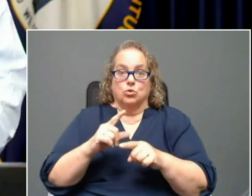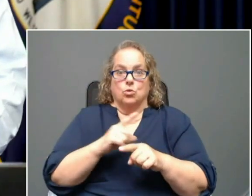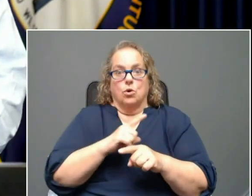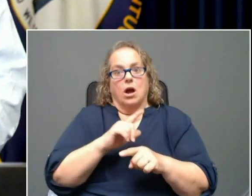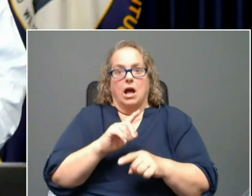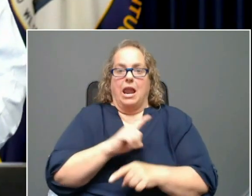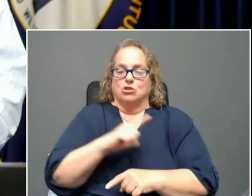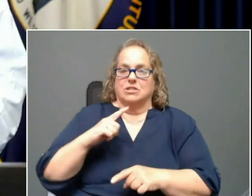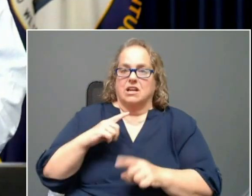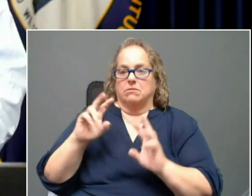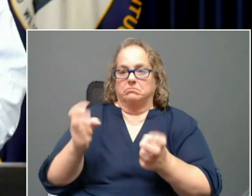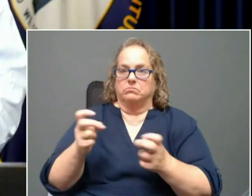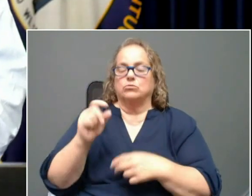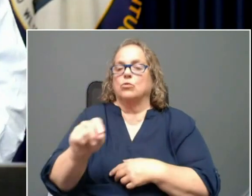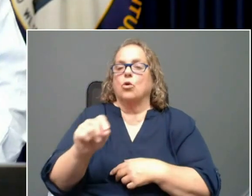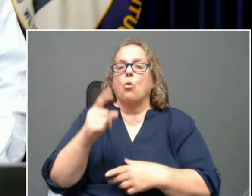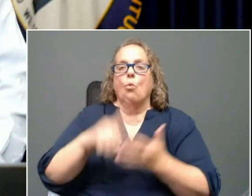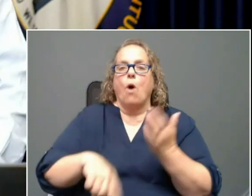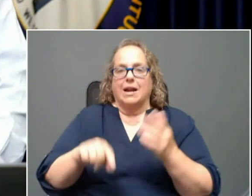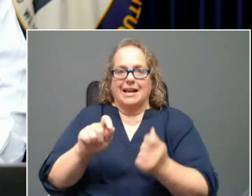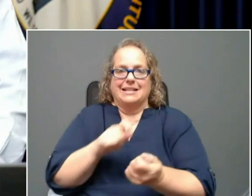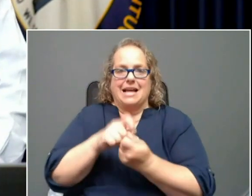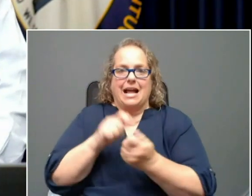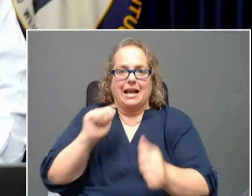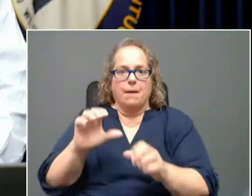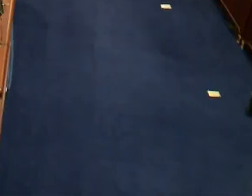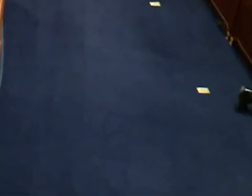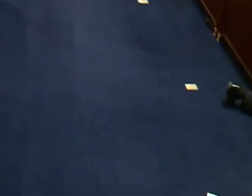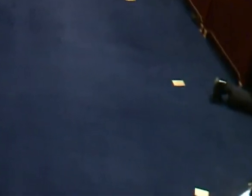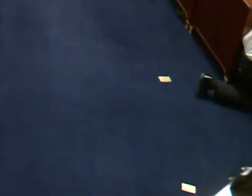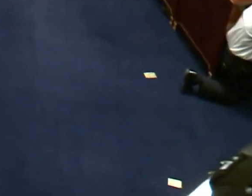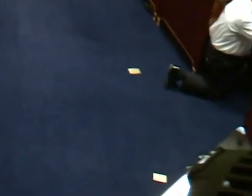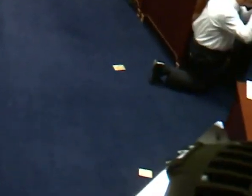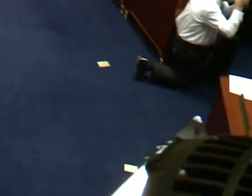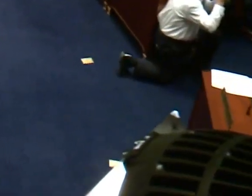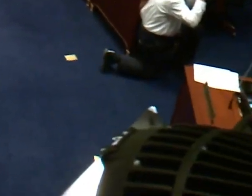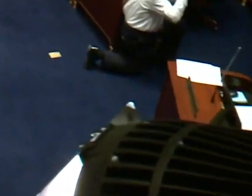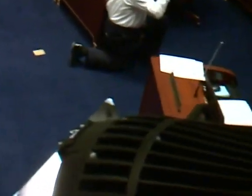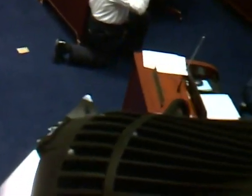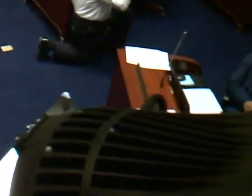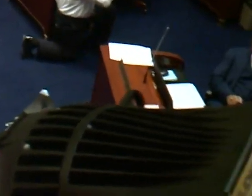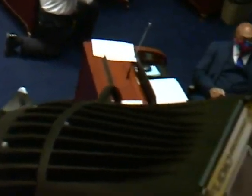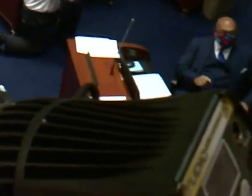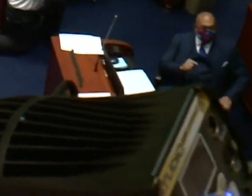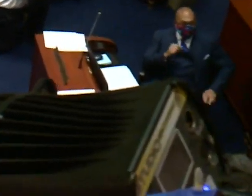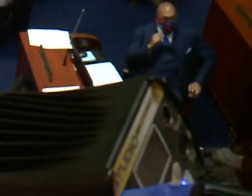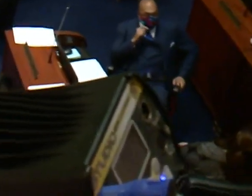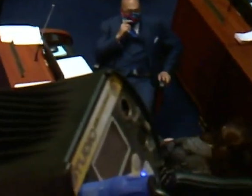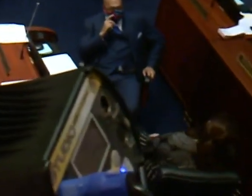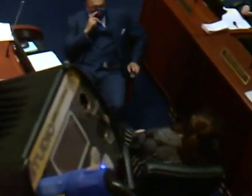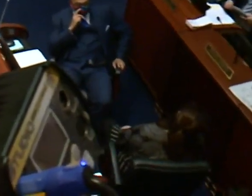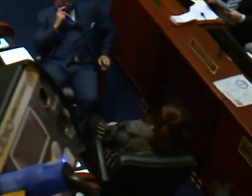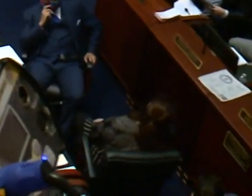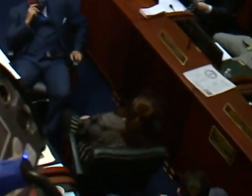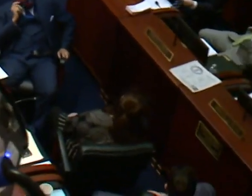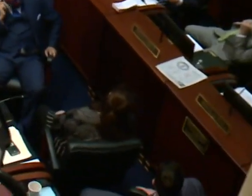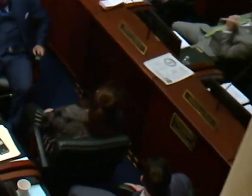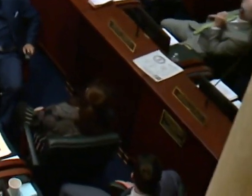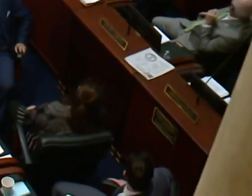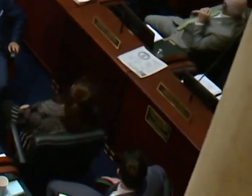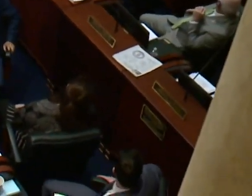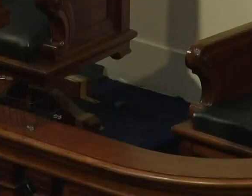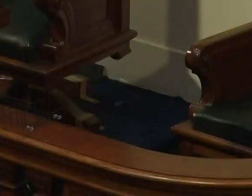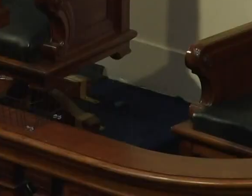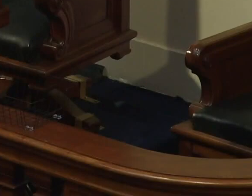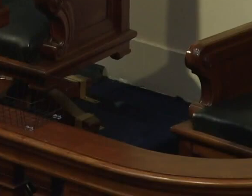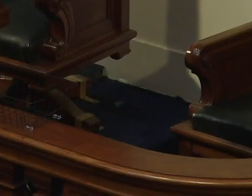in schools is more than a little concerning to me. The bill says the Department of Education could withhold $5,000